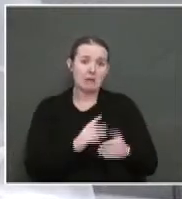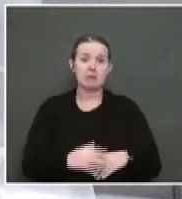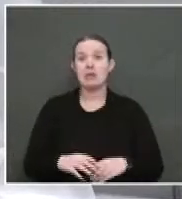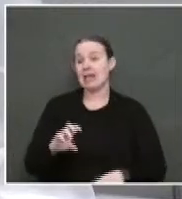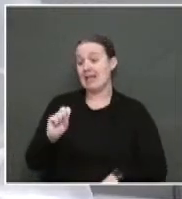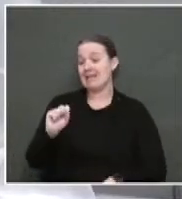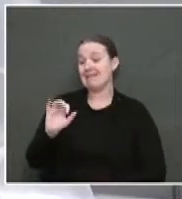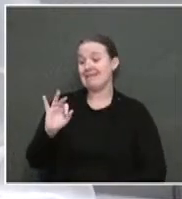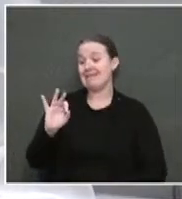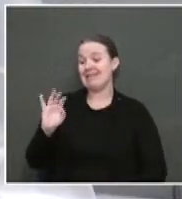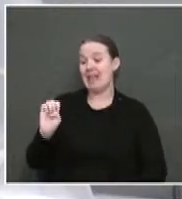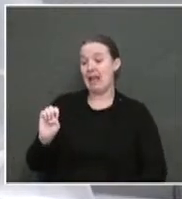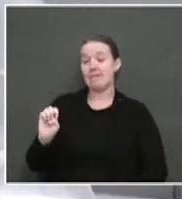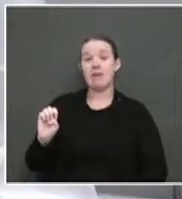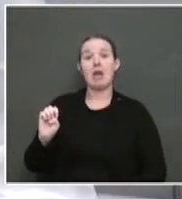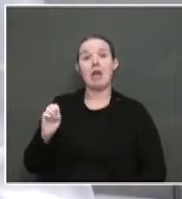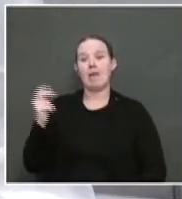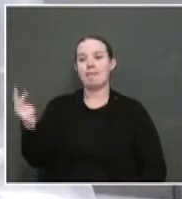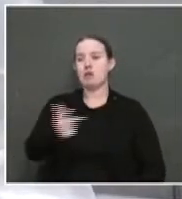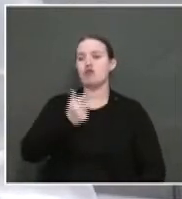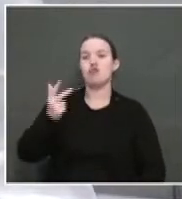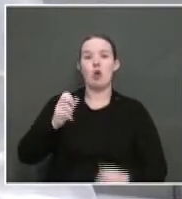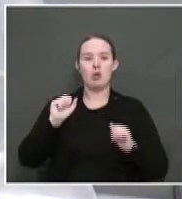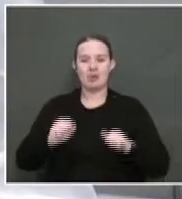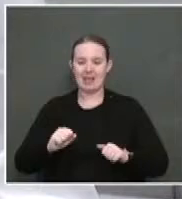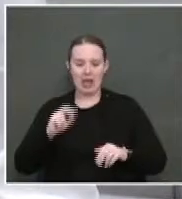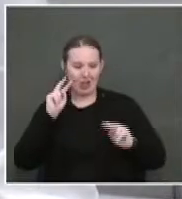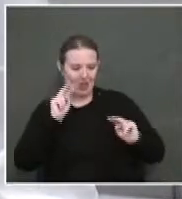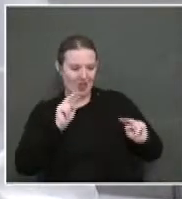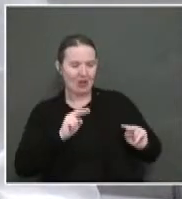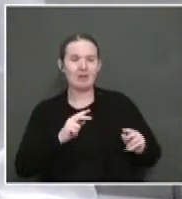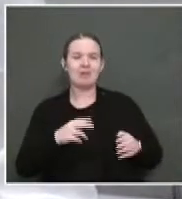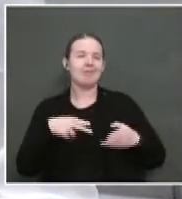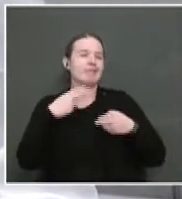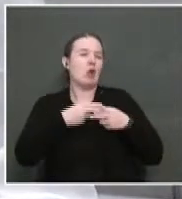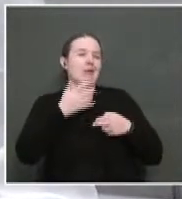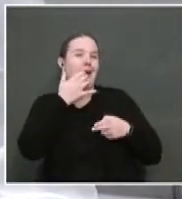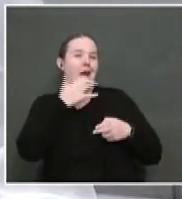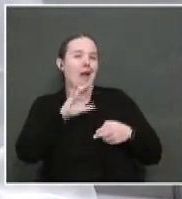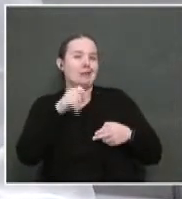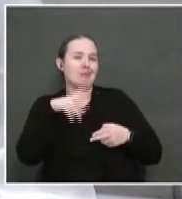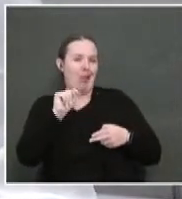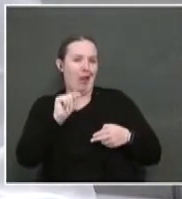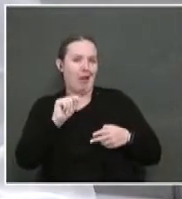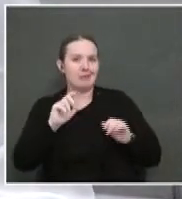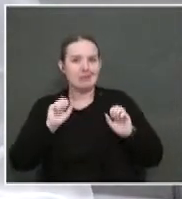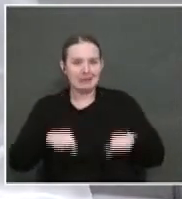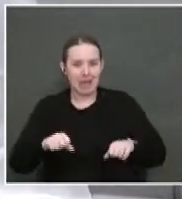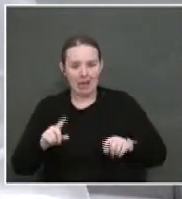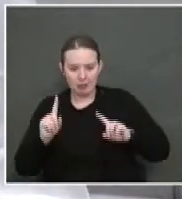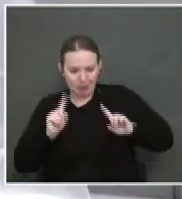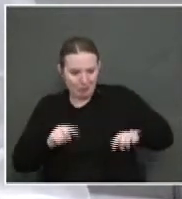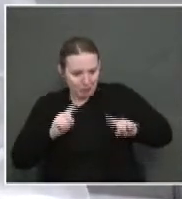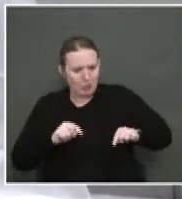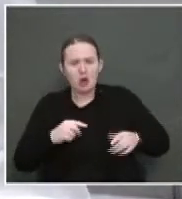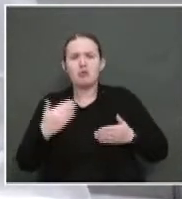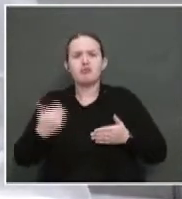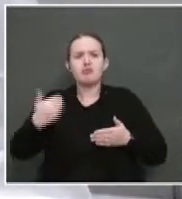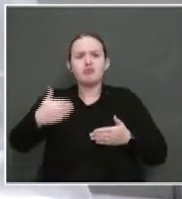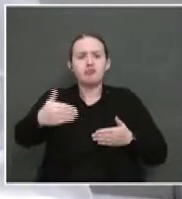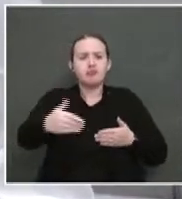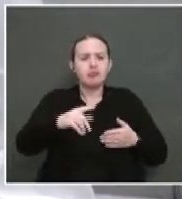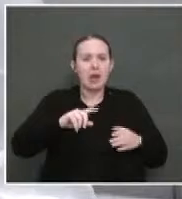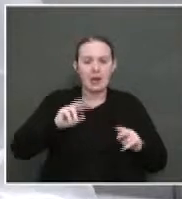and Patrol can make these specific hotspot zones that are in the schedule a regular check-in, a regular assignment where it's not